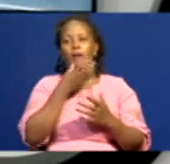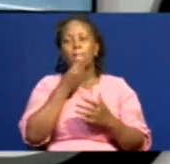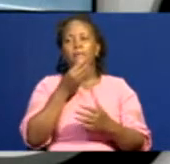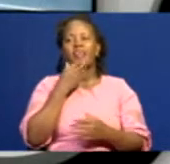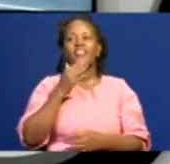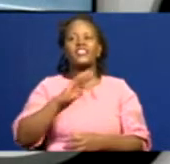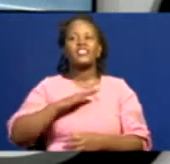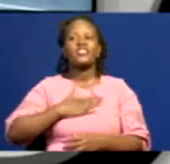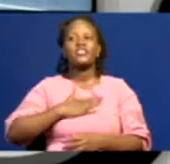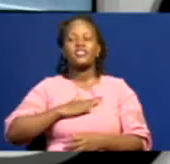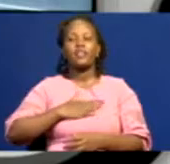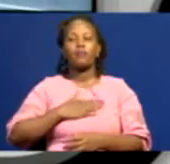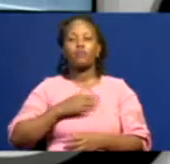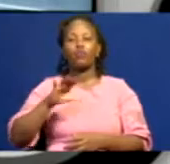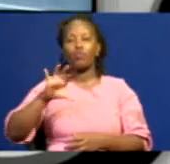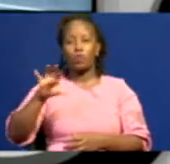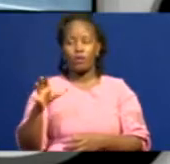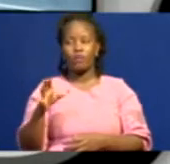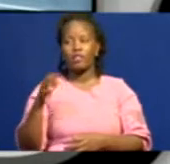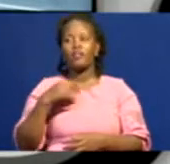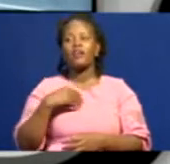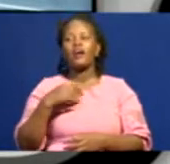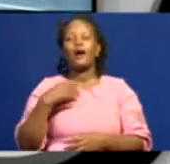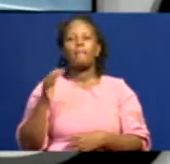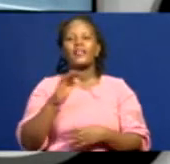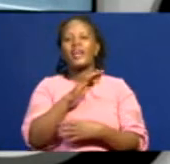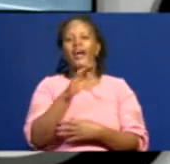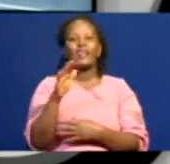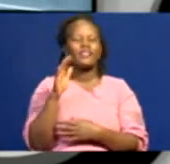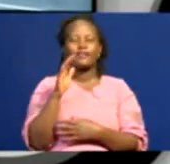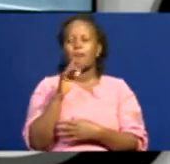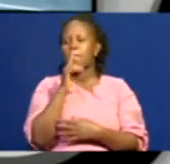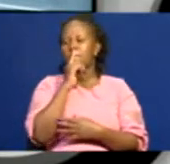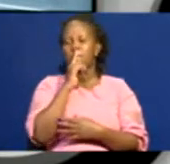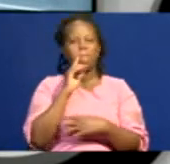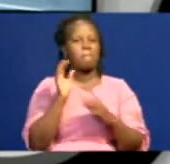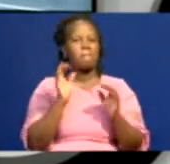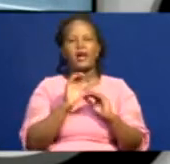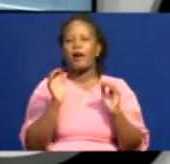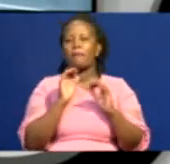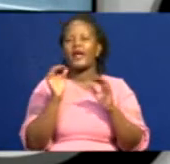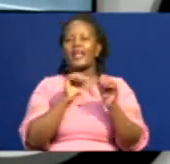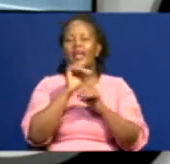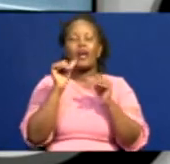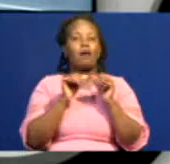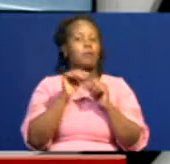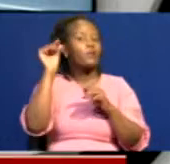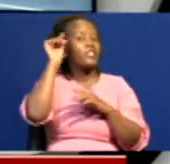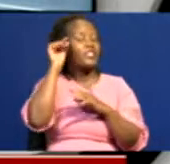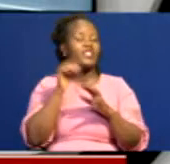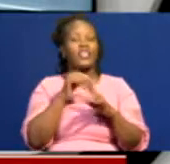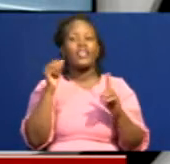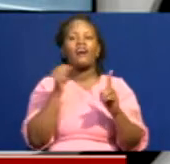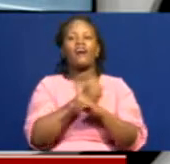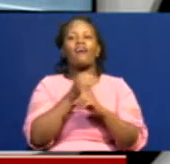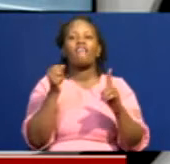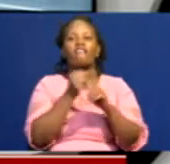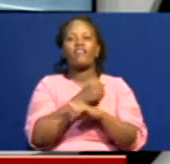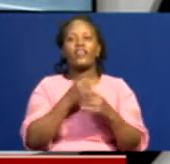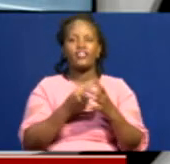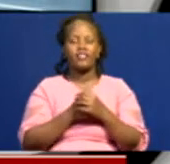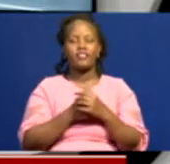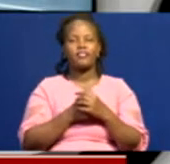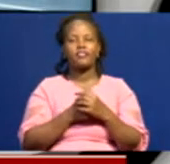County, they have been urged to break the silence on gender-based violence on the domestic front. Samburu County Chief